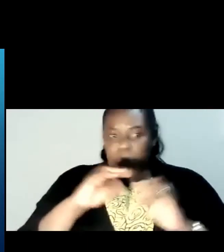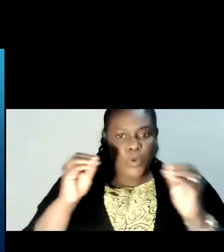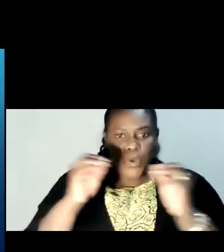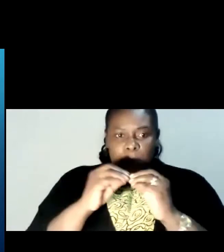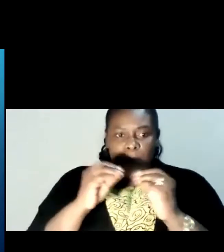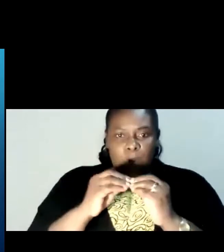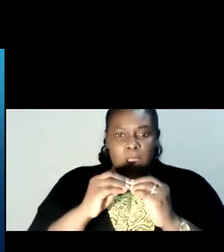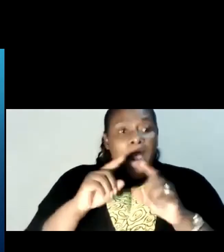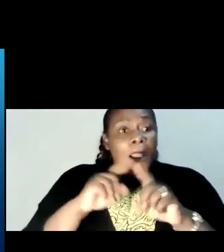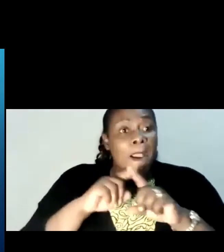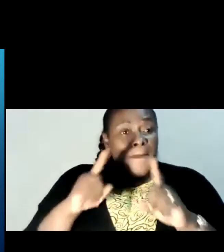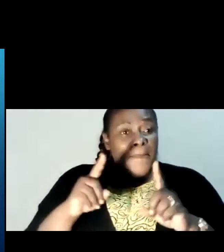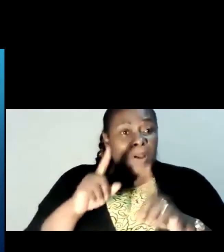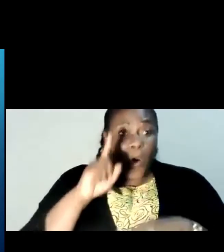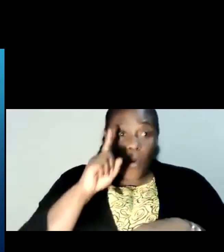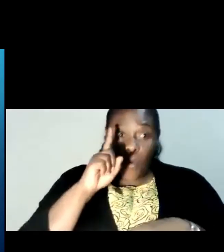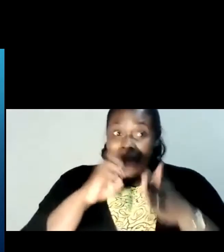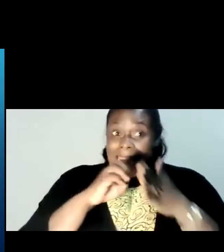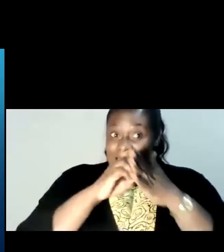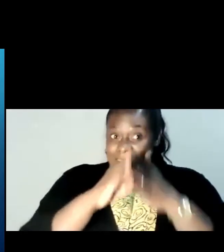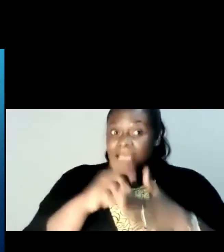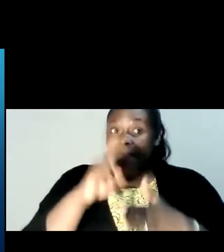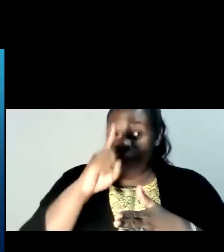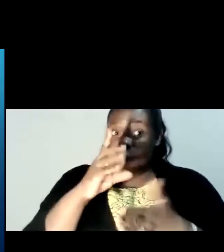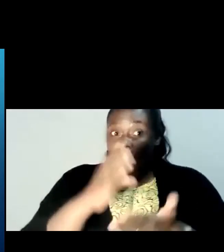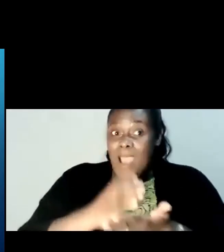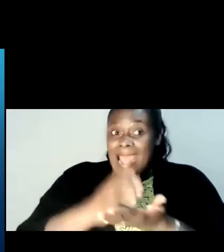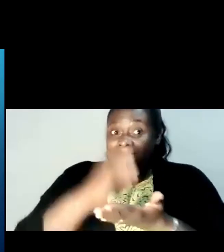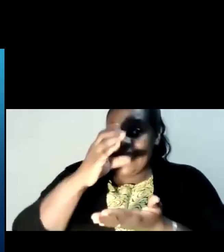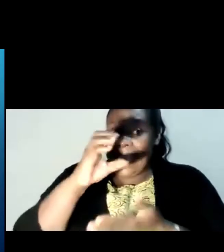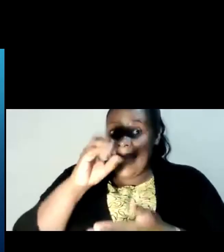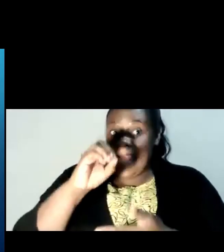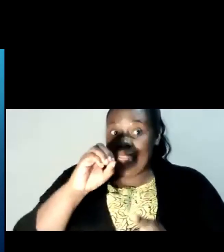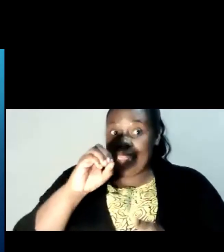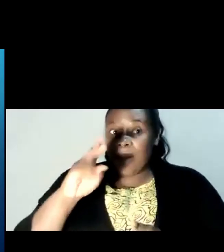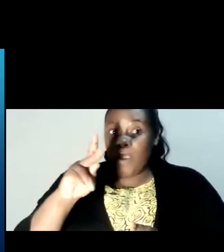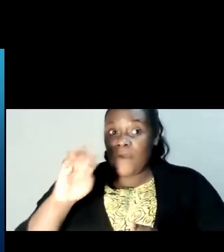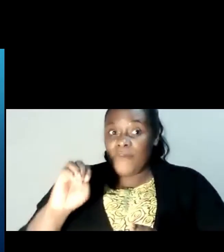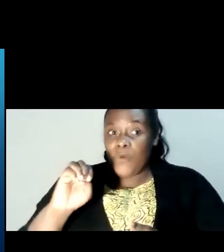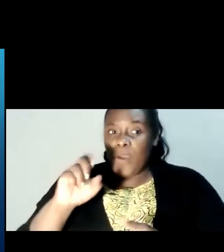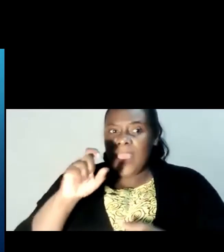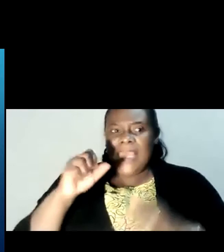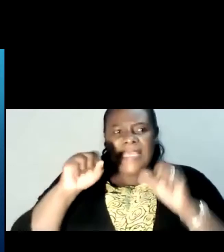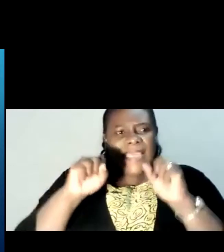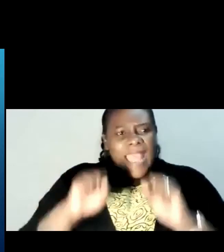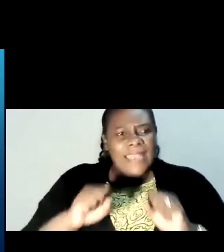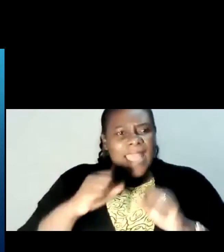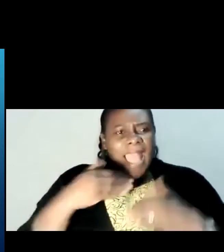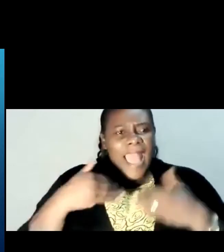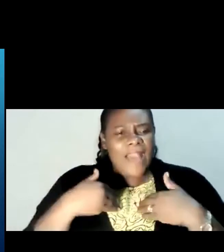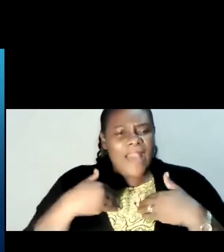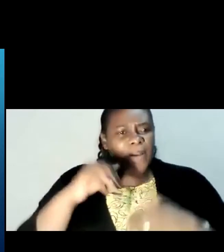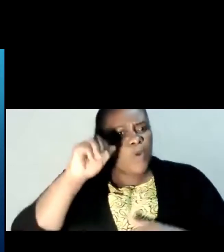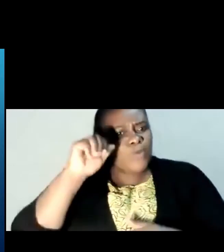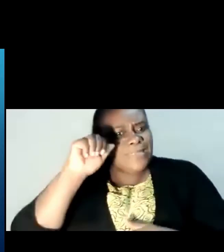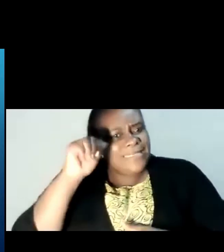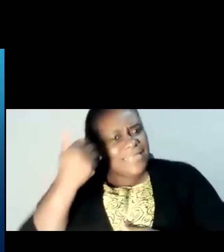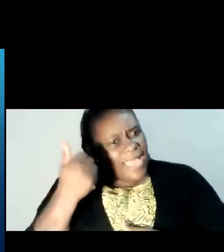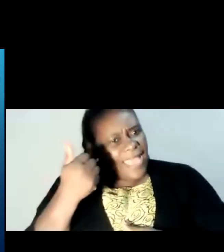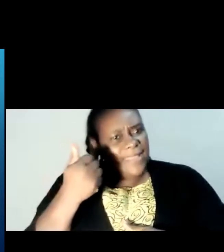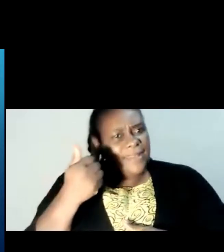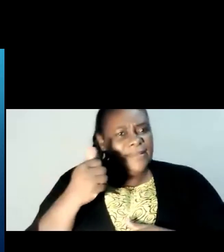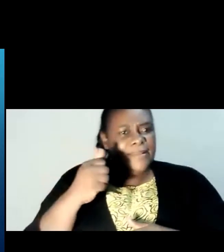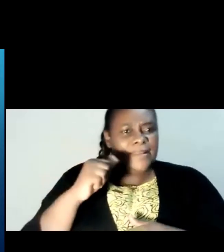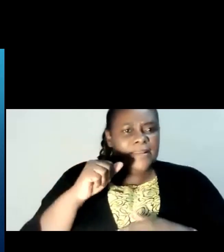have in as much as 10 teaspoons of sugar. And most people will drink more than one of these sugary beverages in a